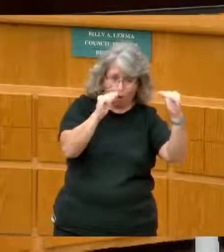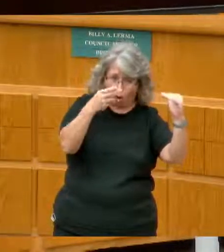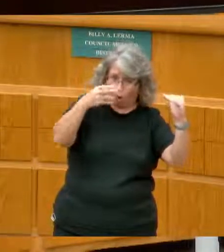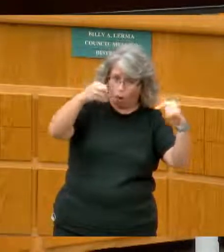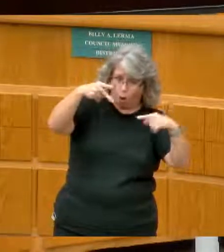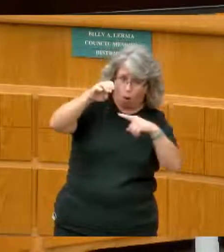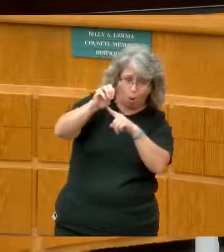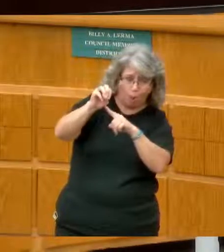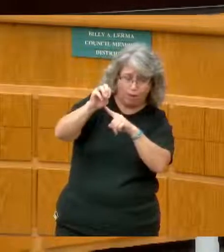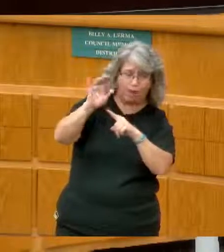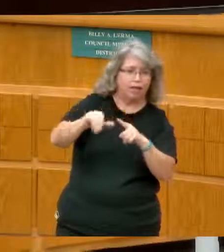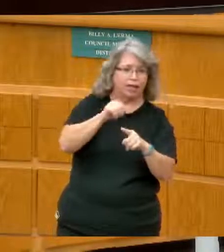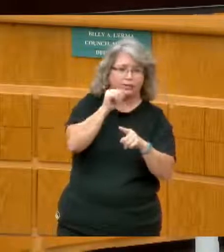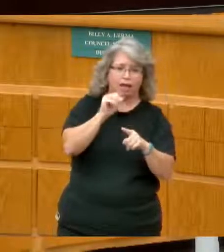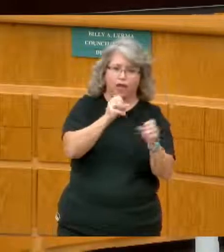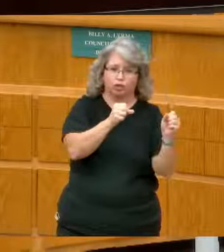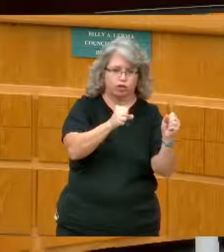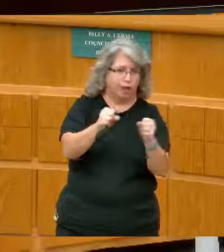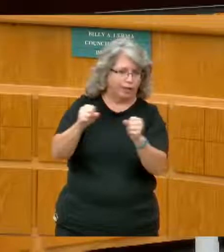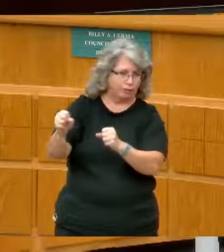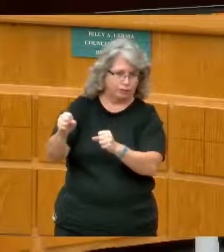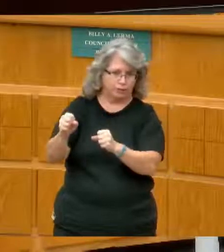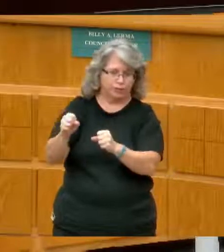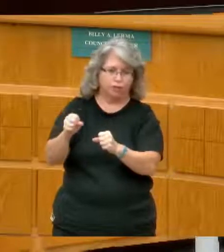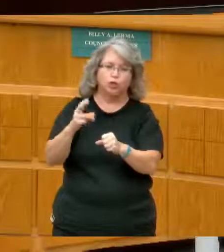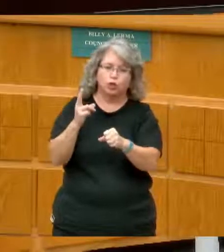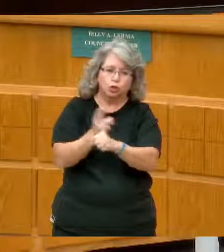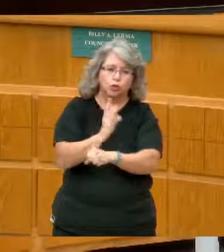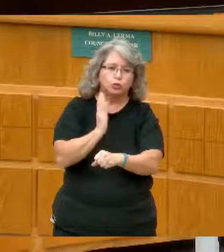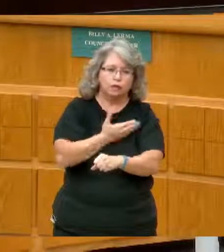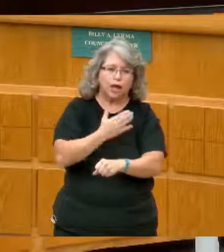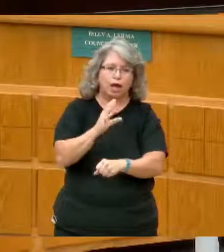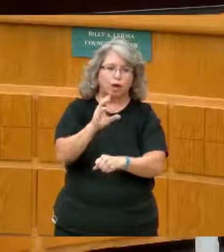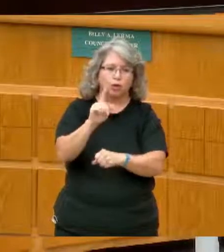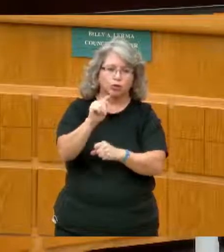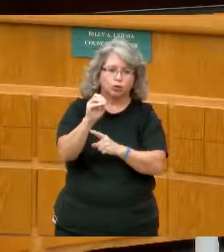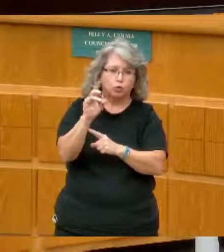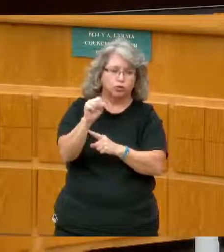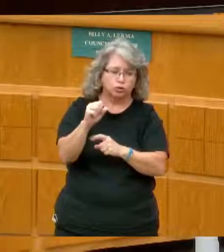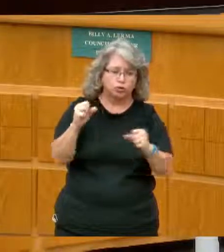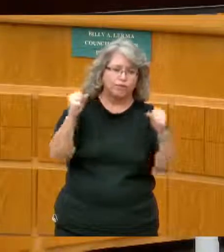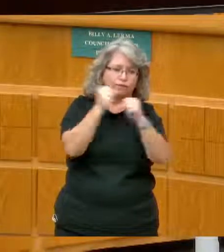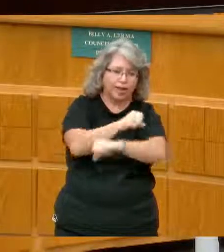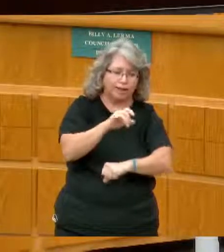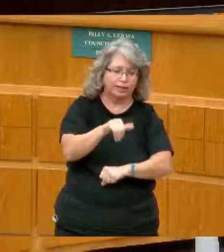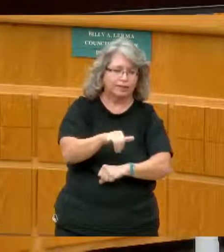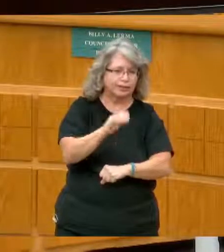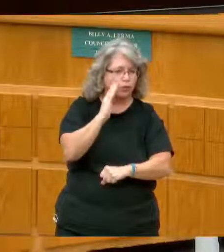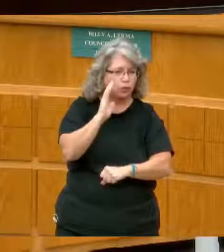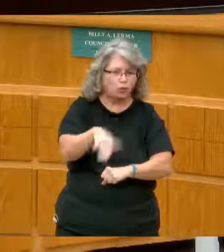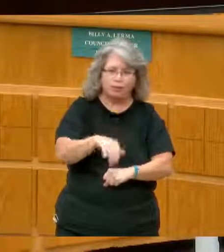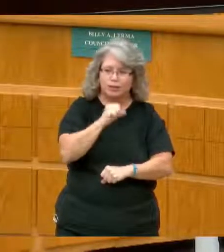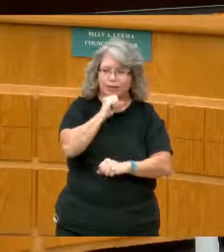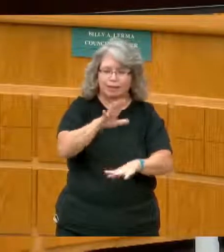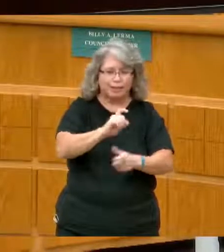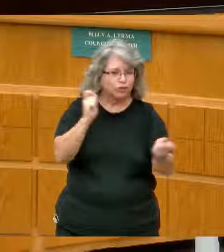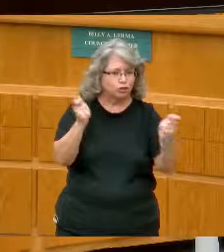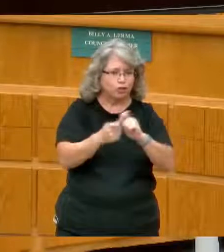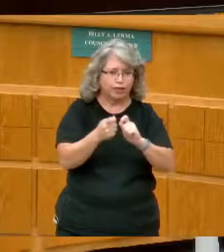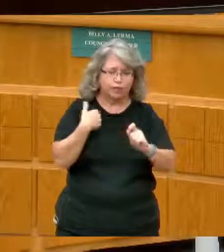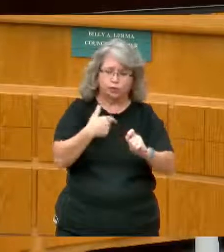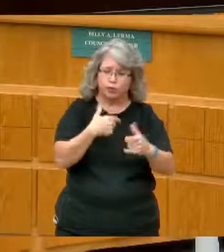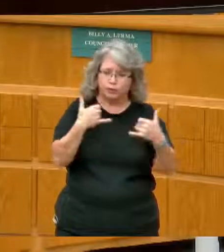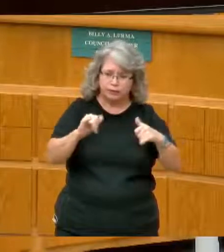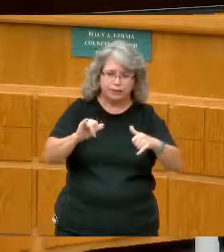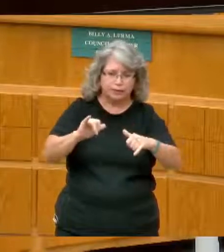have to fight this virus and know that nothing has changed. We're in this fight still together.